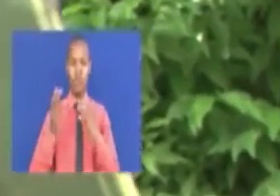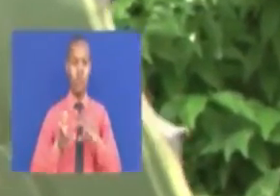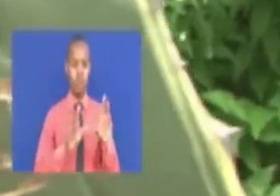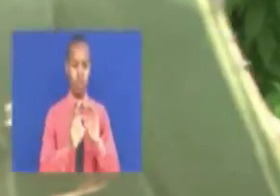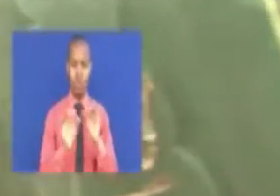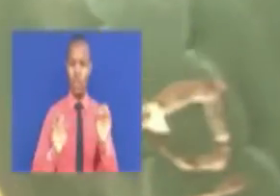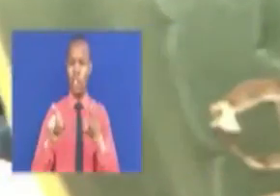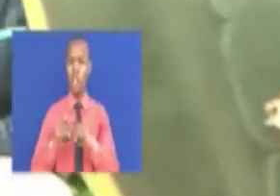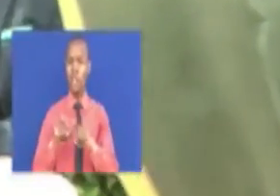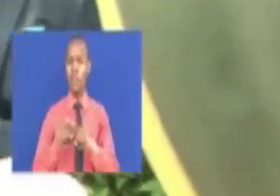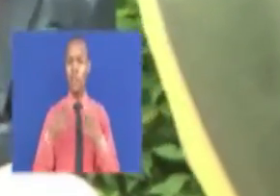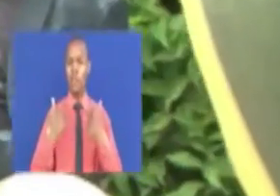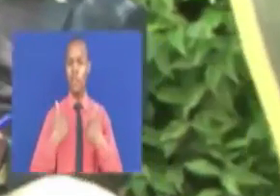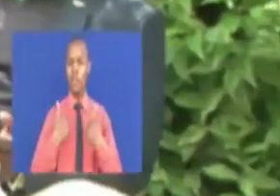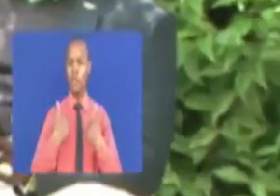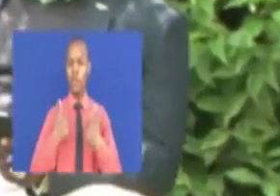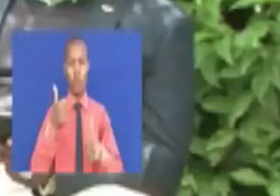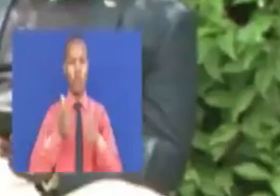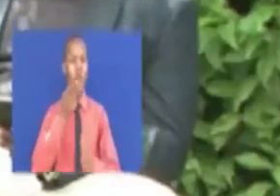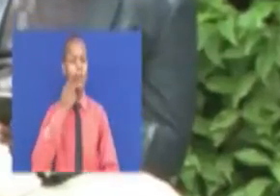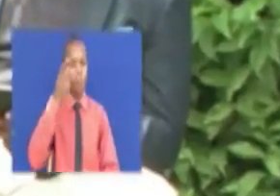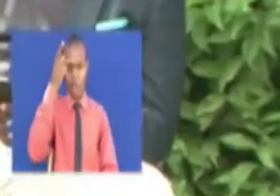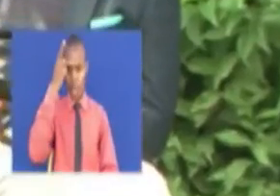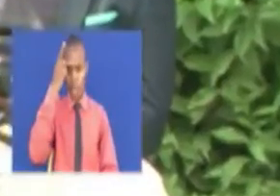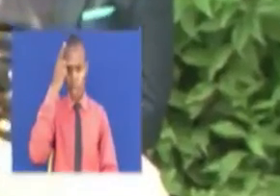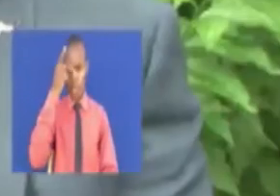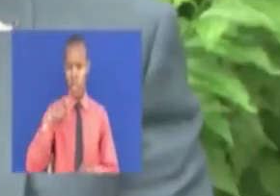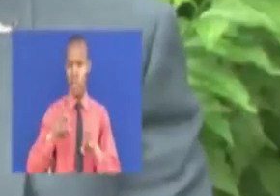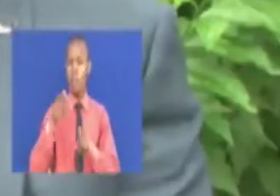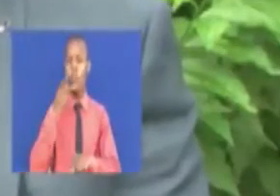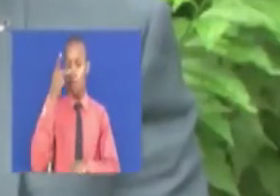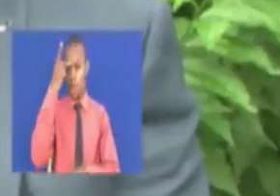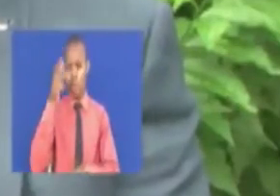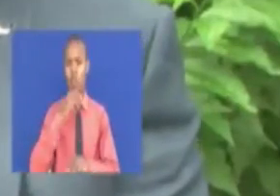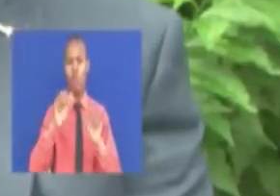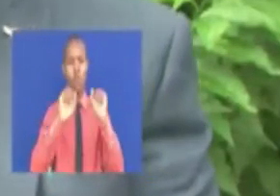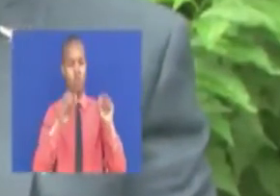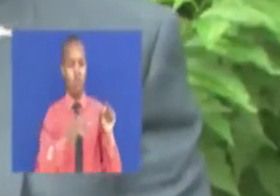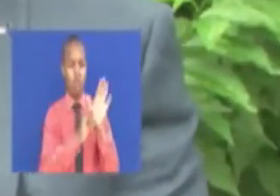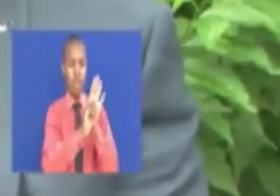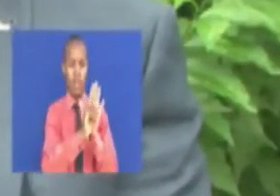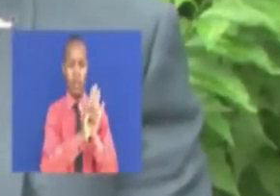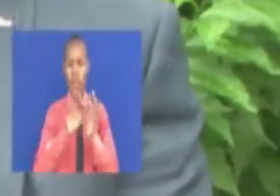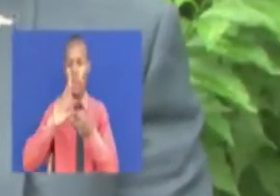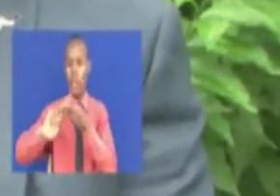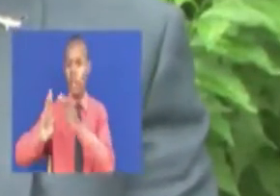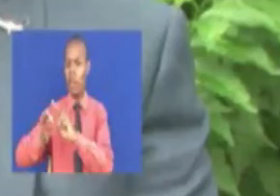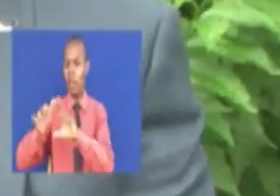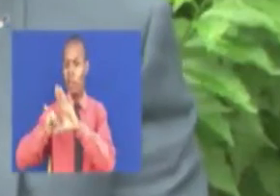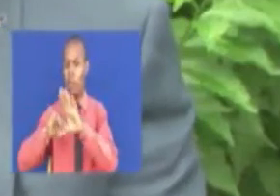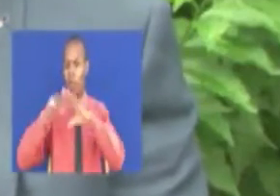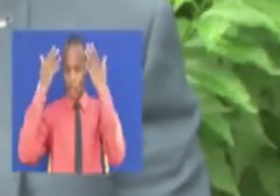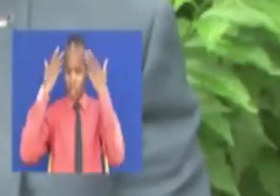withdrawal and unresponsiveness to the parents, unable to identify our parents and a relative or